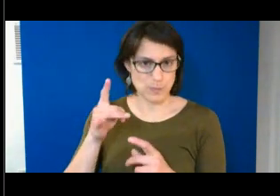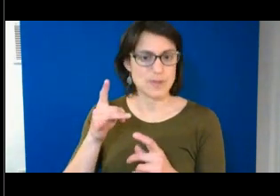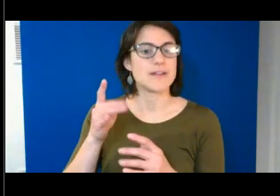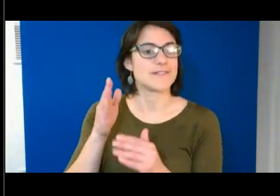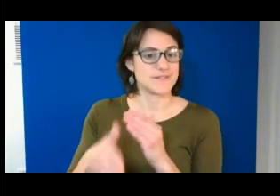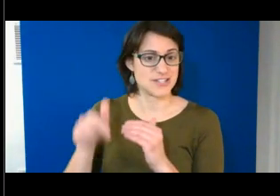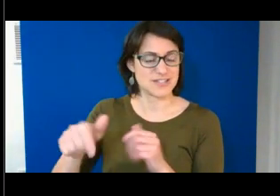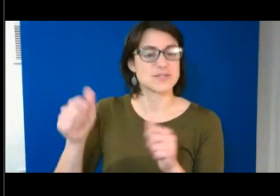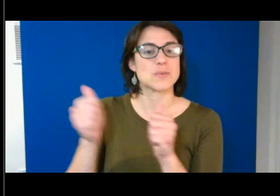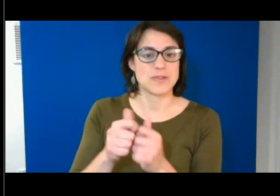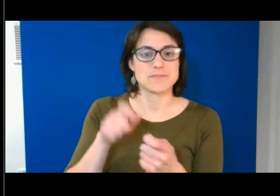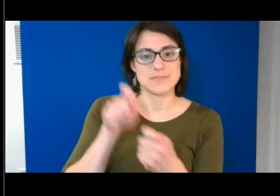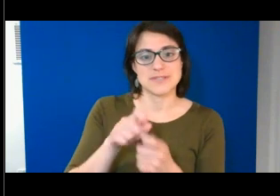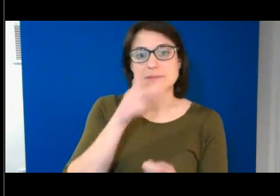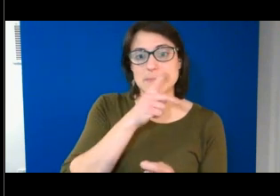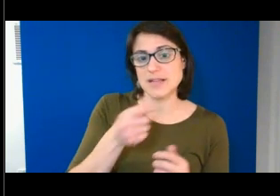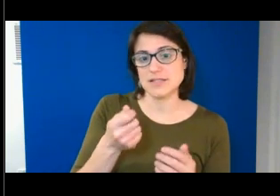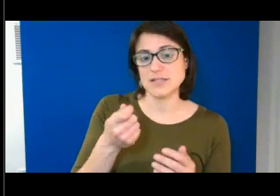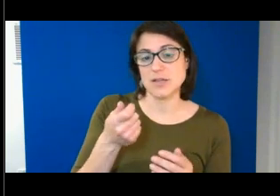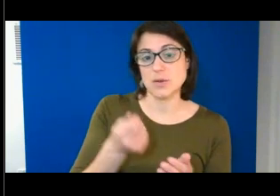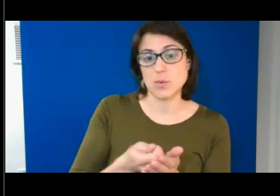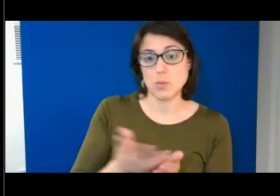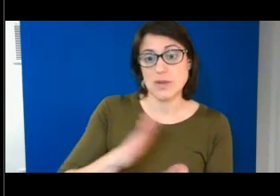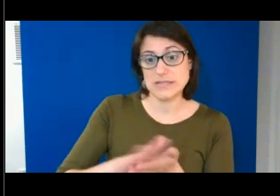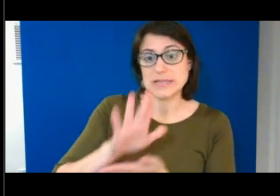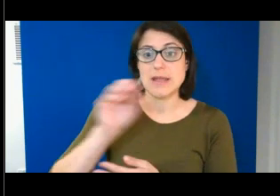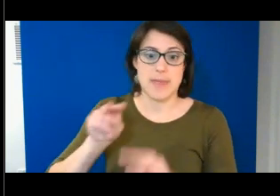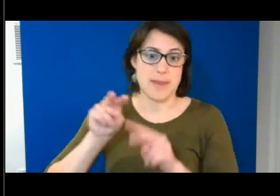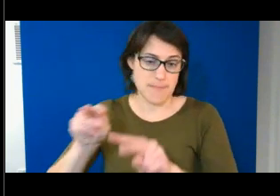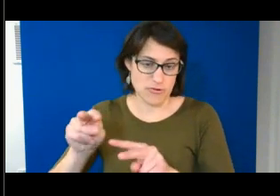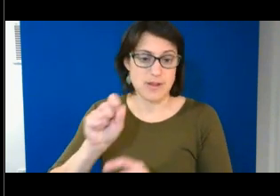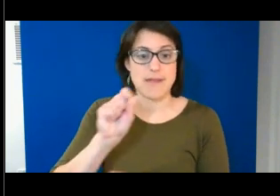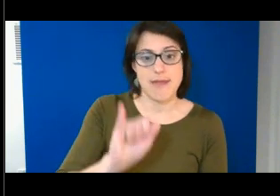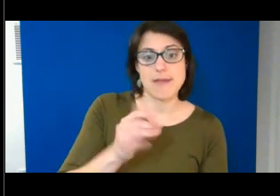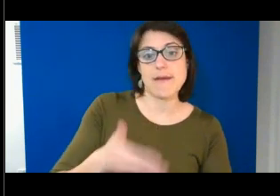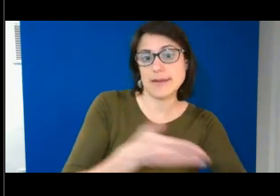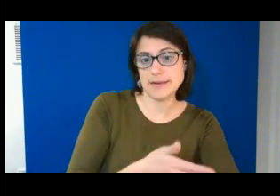for Sustainable Waterways and Ocean Health.